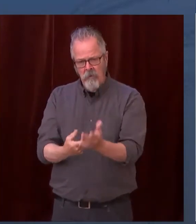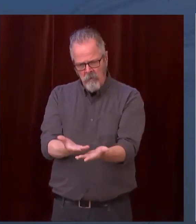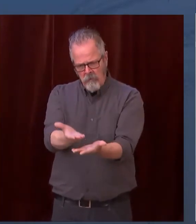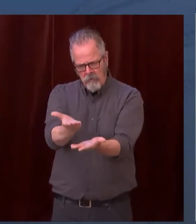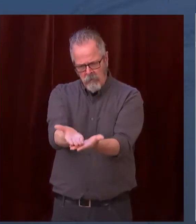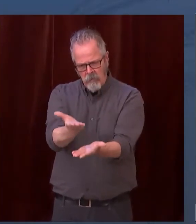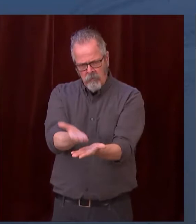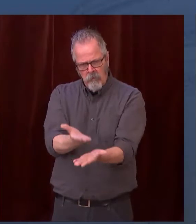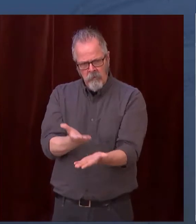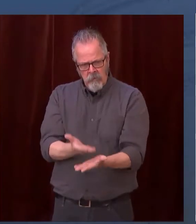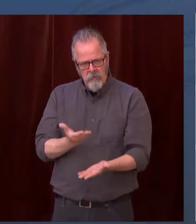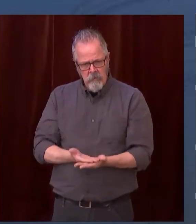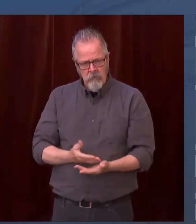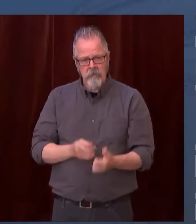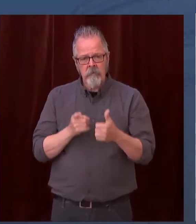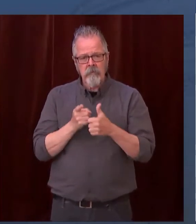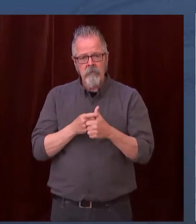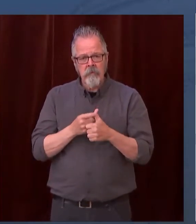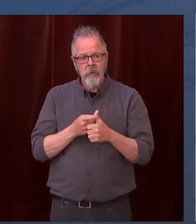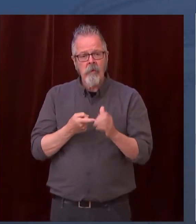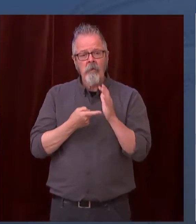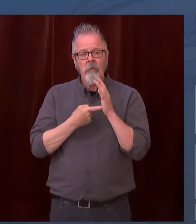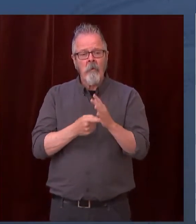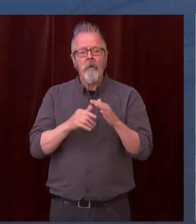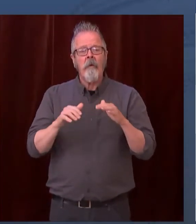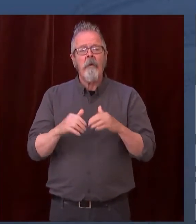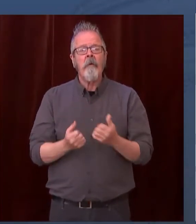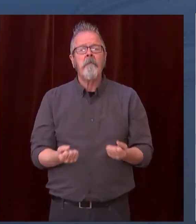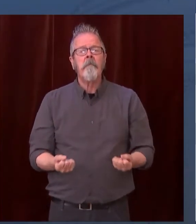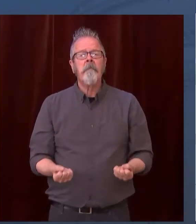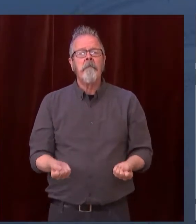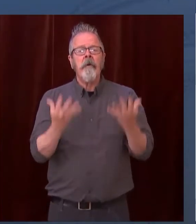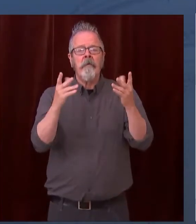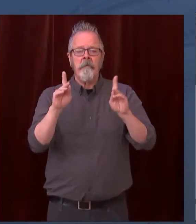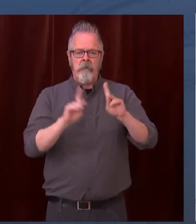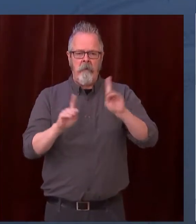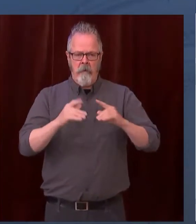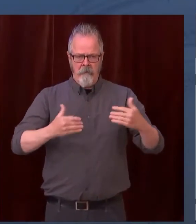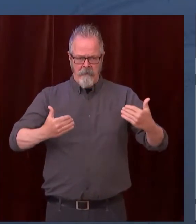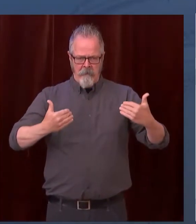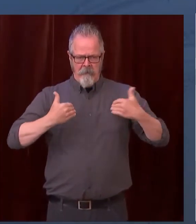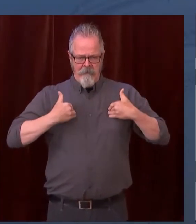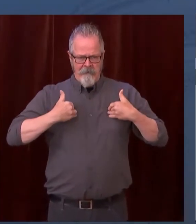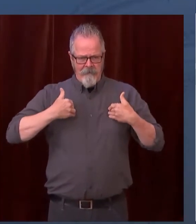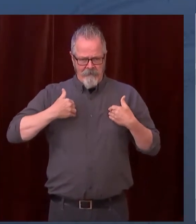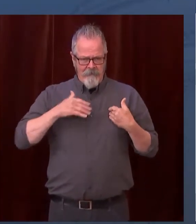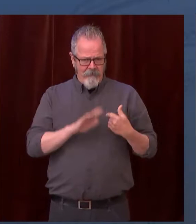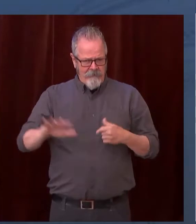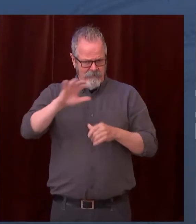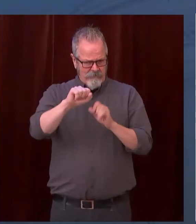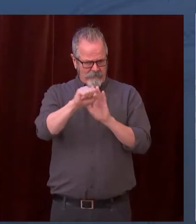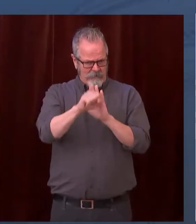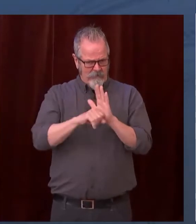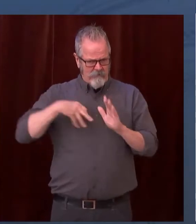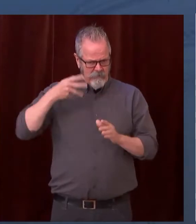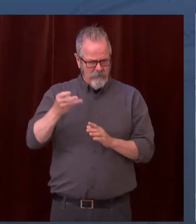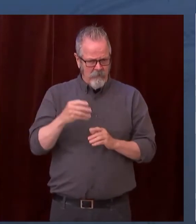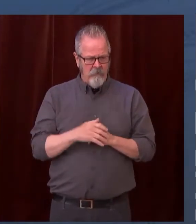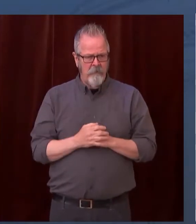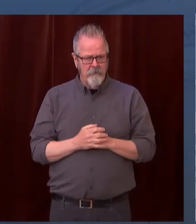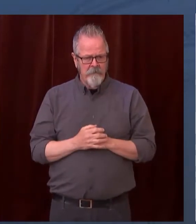increasing statewide. You'll note that these show the cases per 100,000